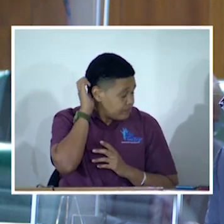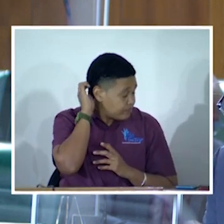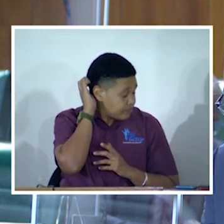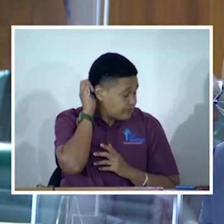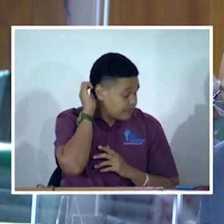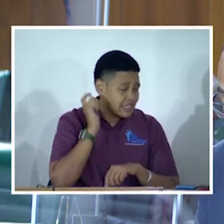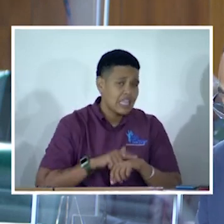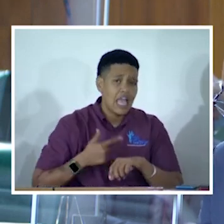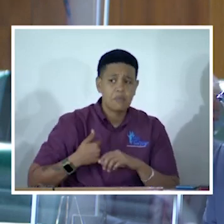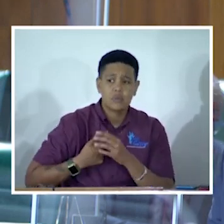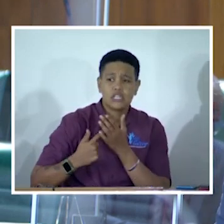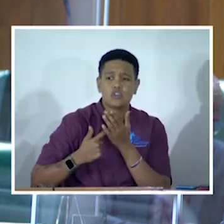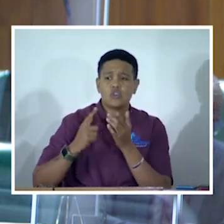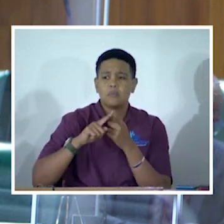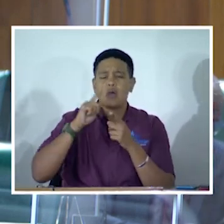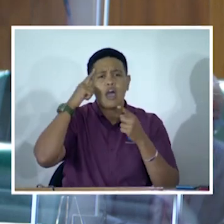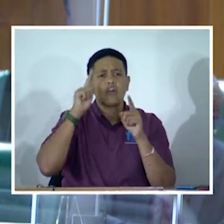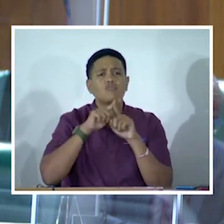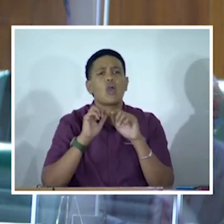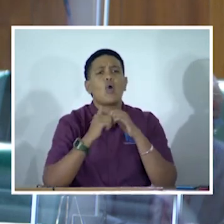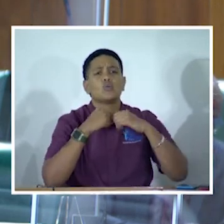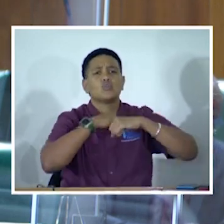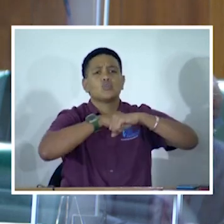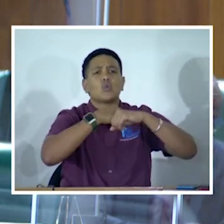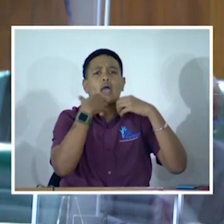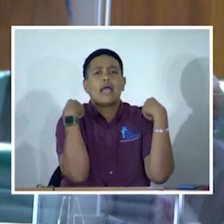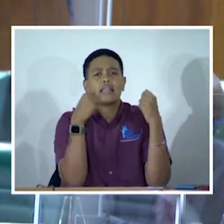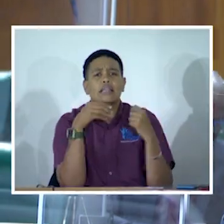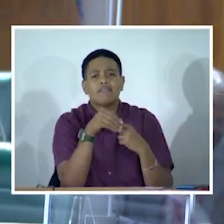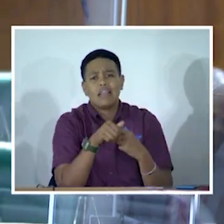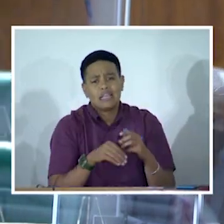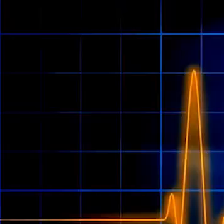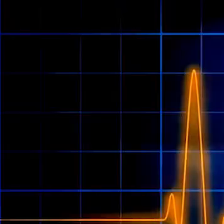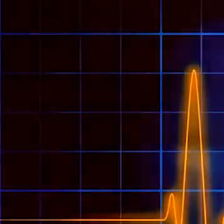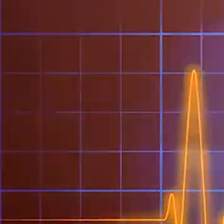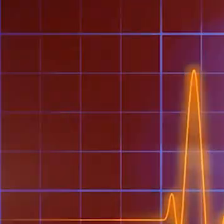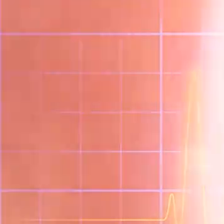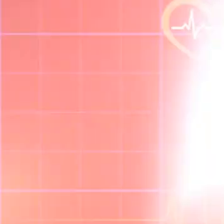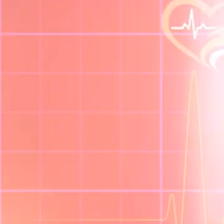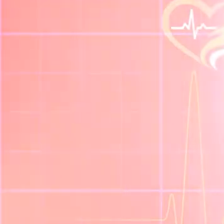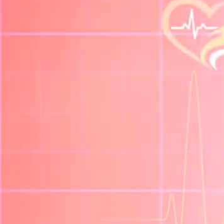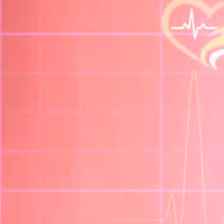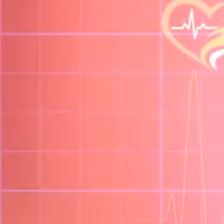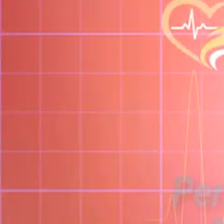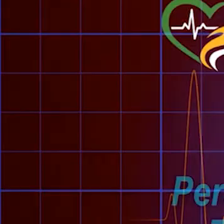we discussed and agreed on how to secure health financing in a sustainable way.